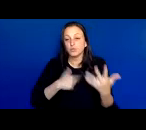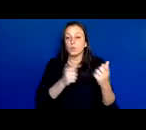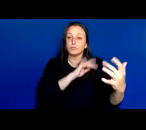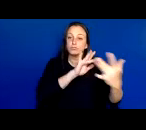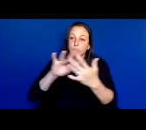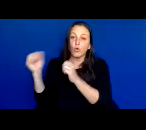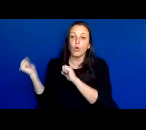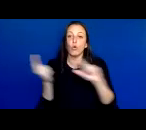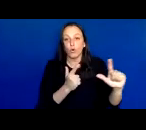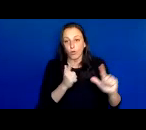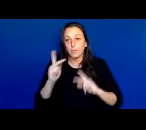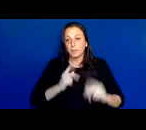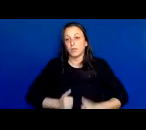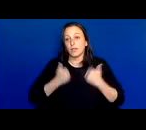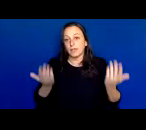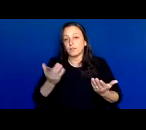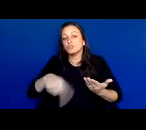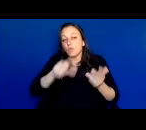to make the decision that is best for them.